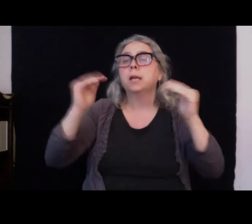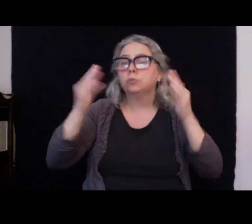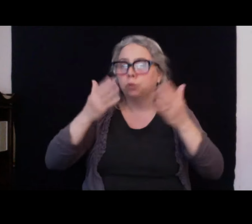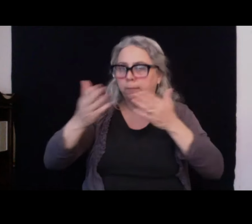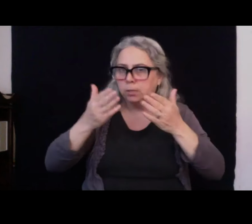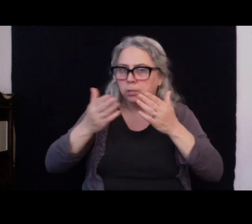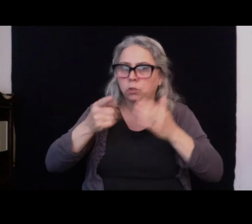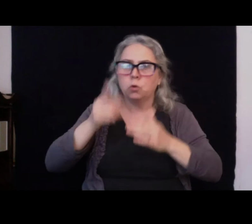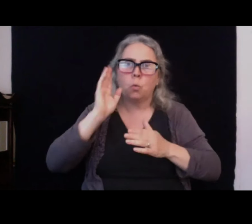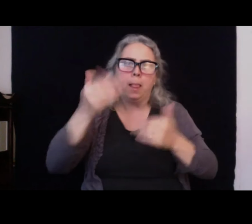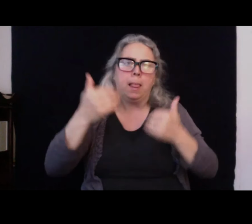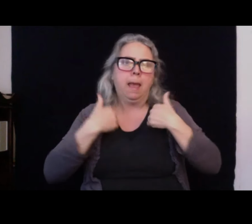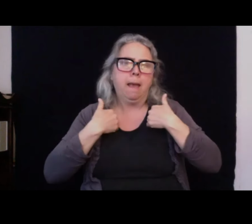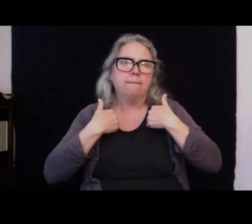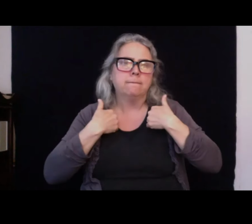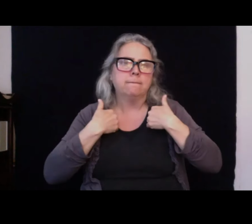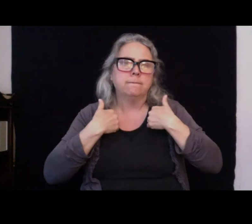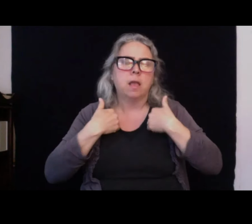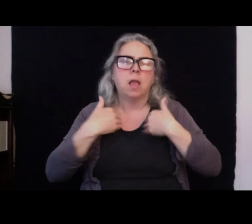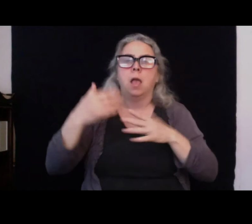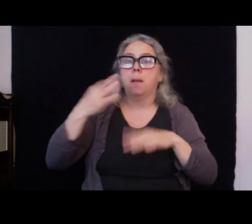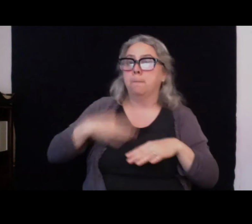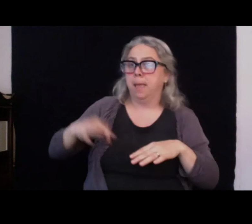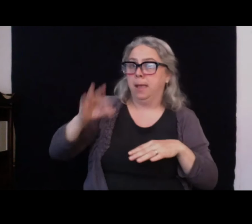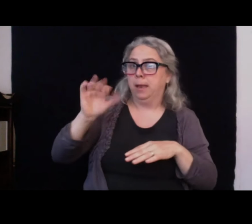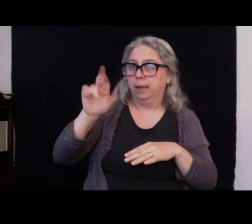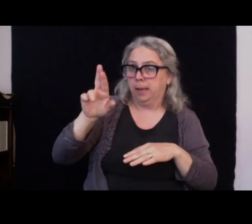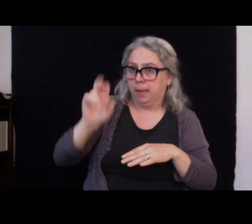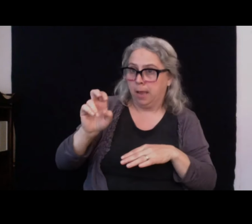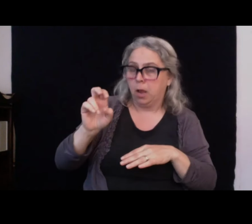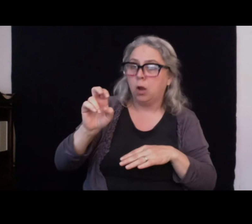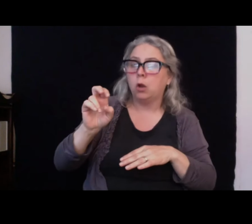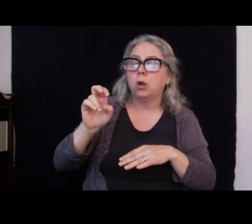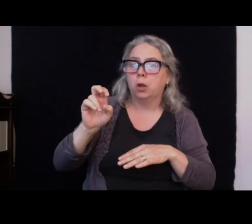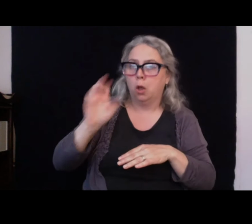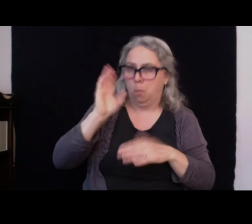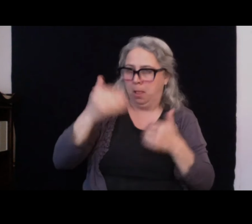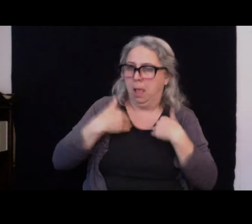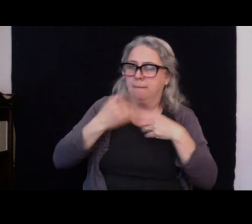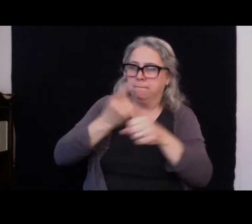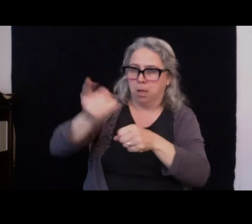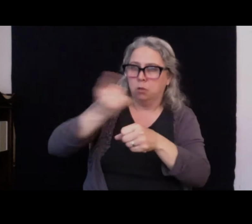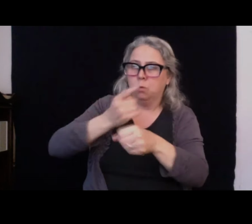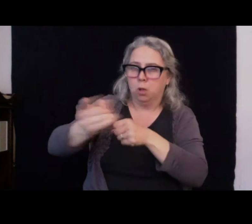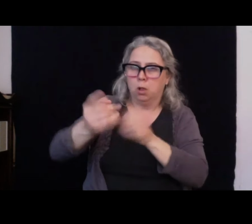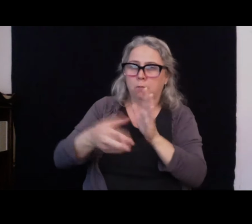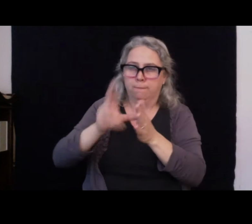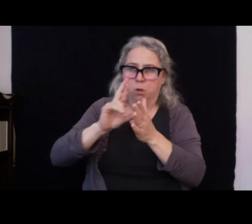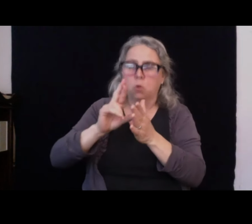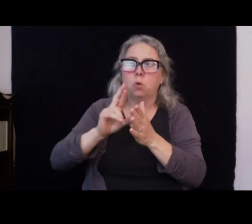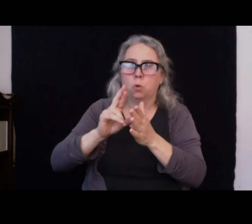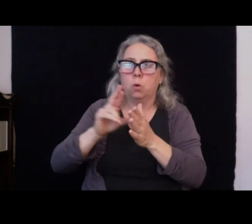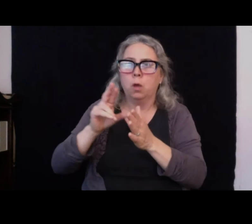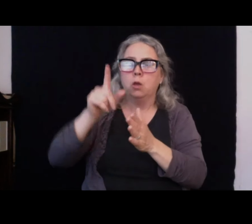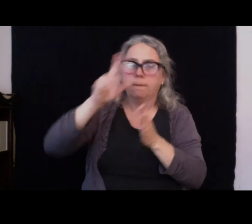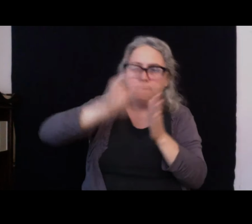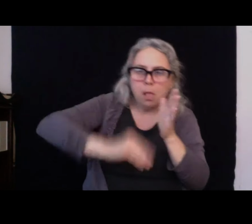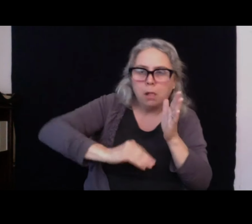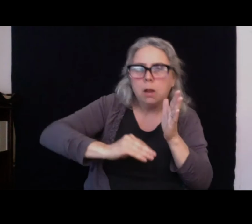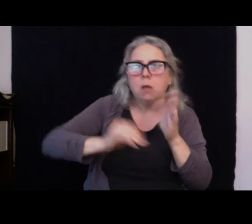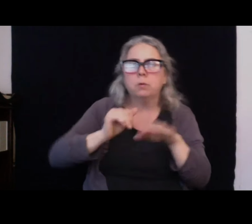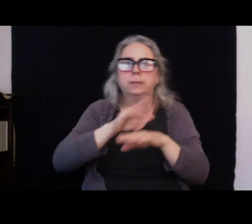you will have the MaineCare will have a annual review. You just kind of fill it out and